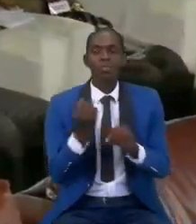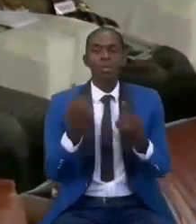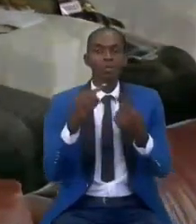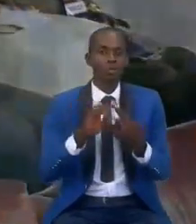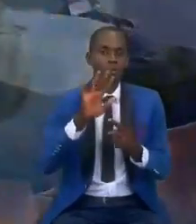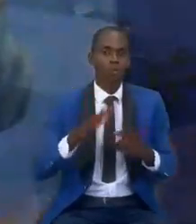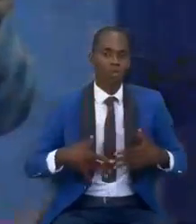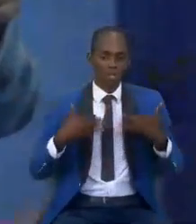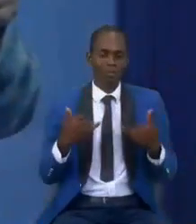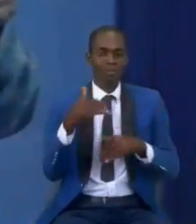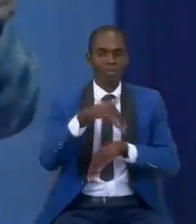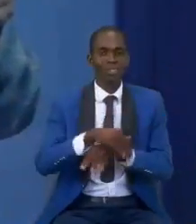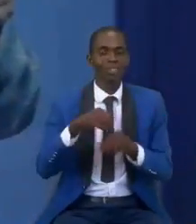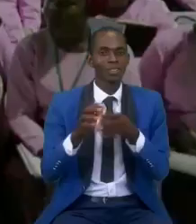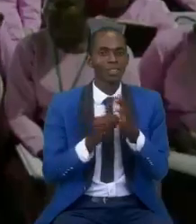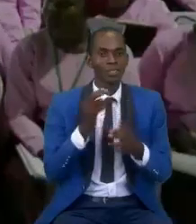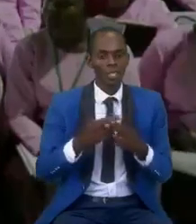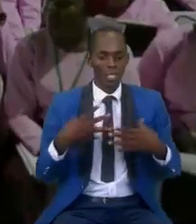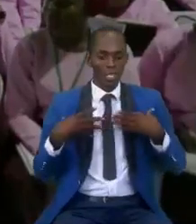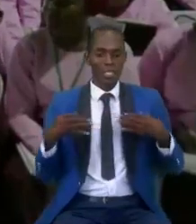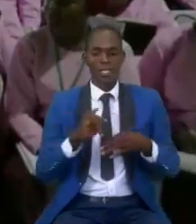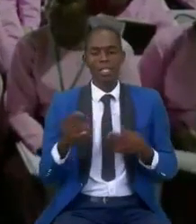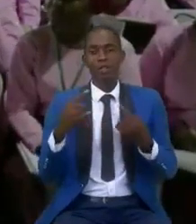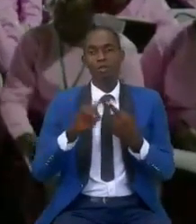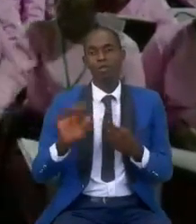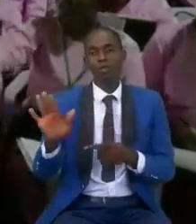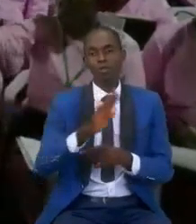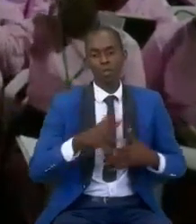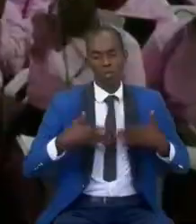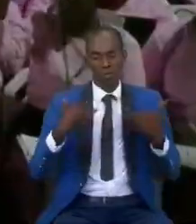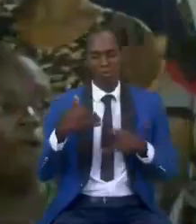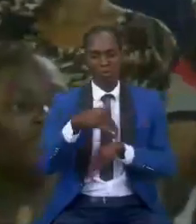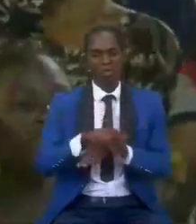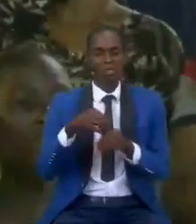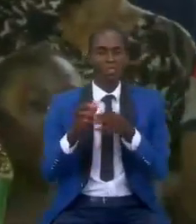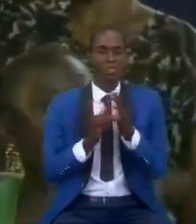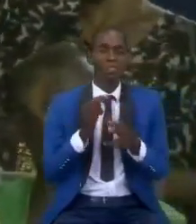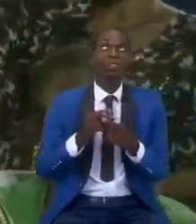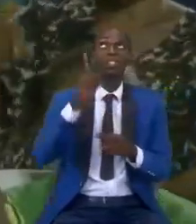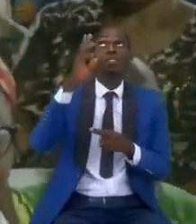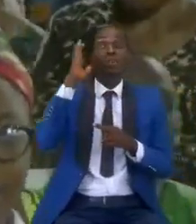save you, it will heal you. Somebody shout amen.